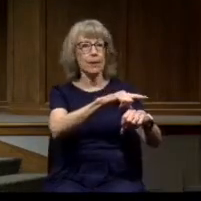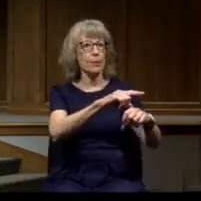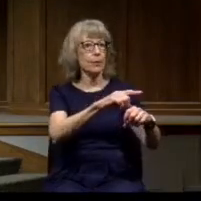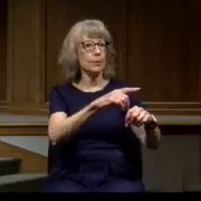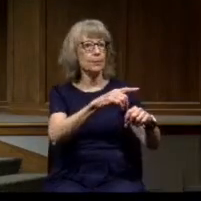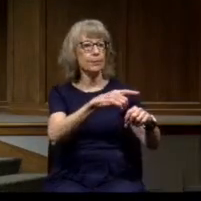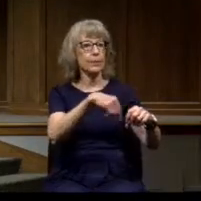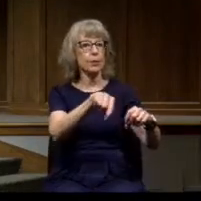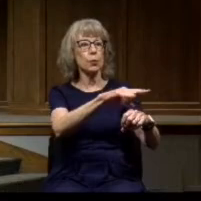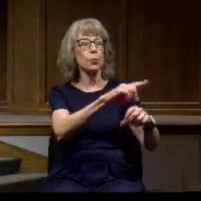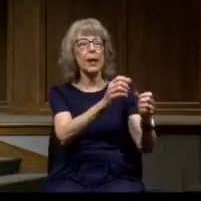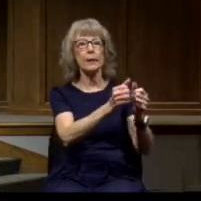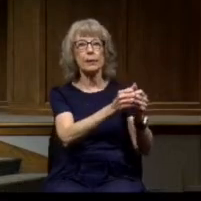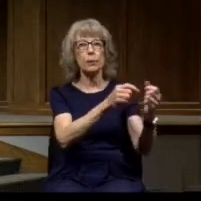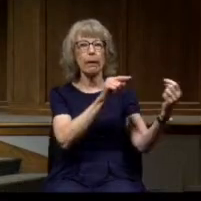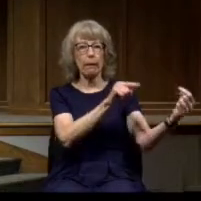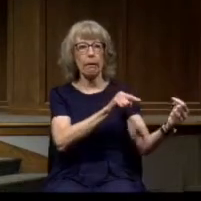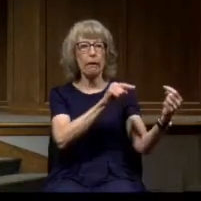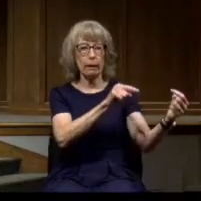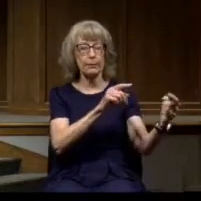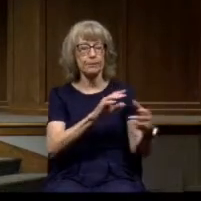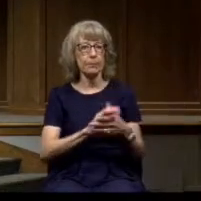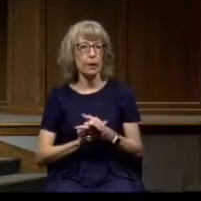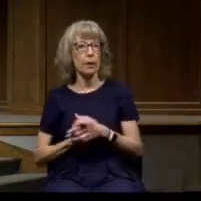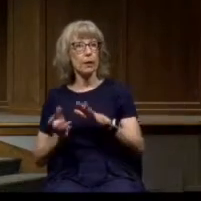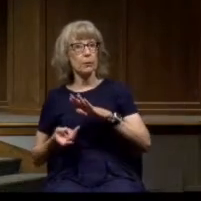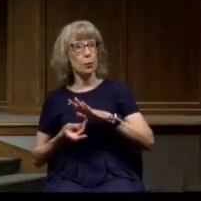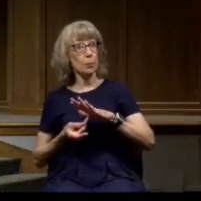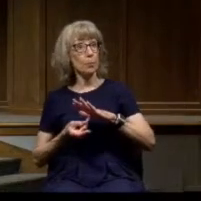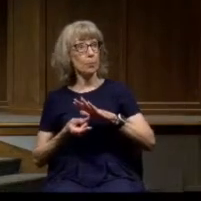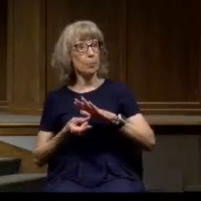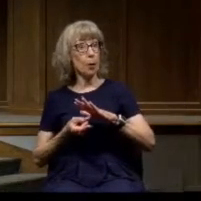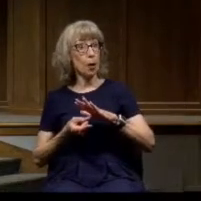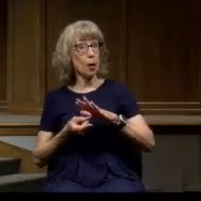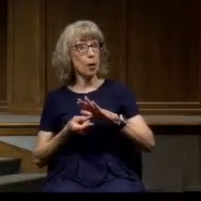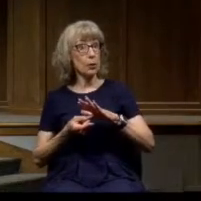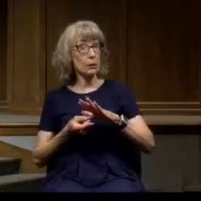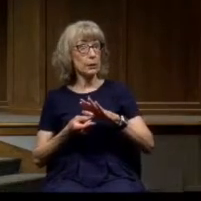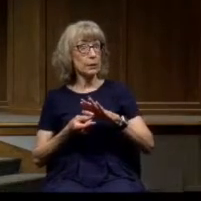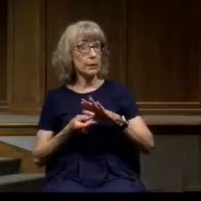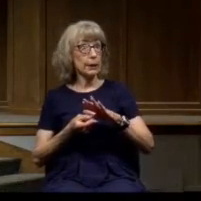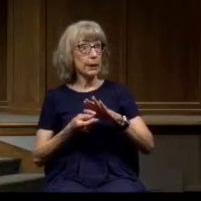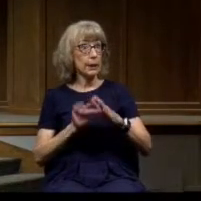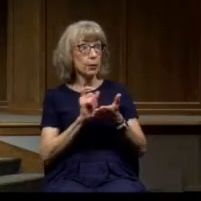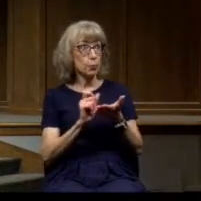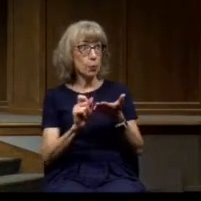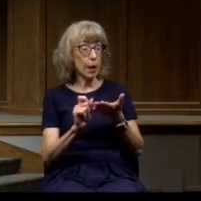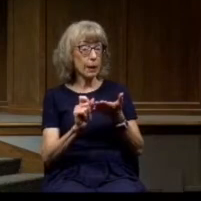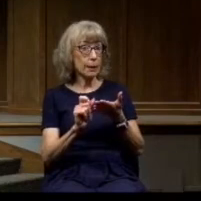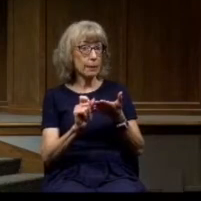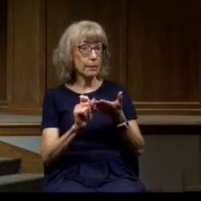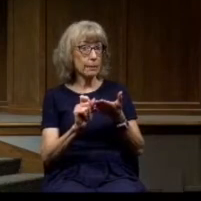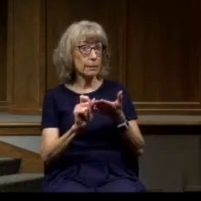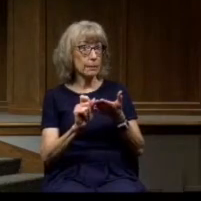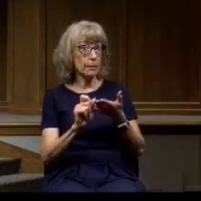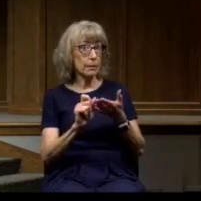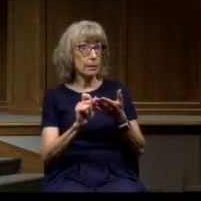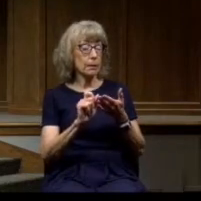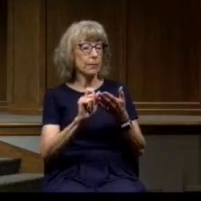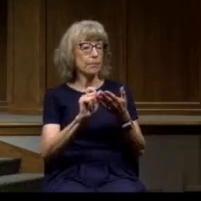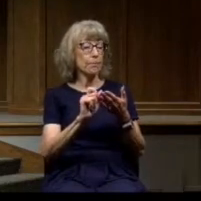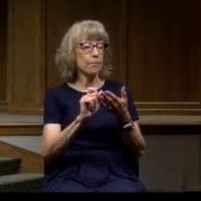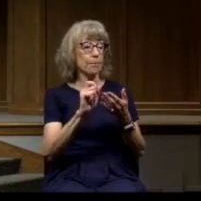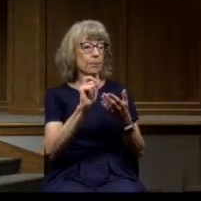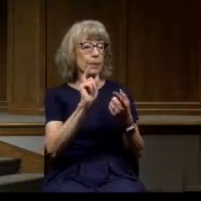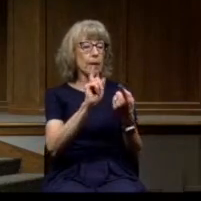Syntyche. Paul writes these words, I plead with Euodia and I plead with Syntyche to be of the same mind in the Lord. So apparently they're not on the same